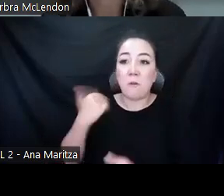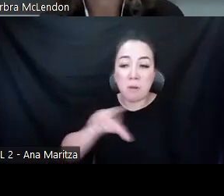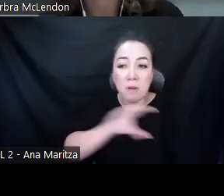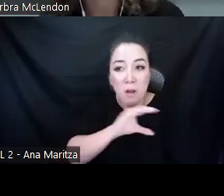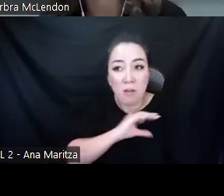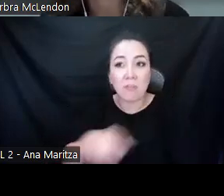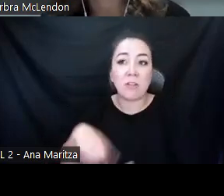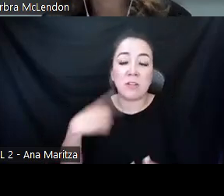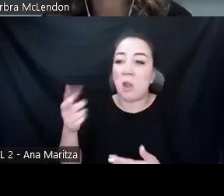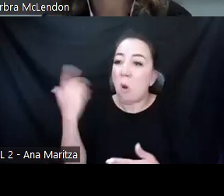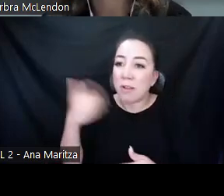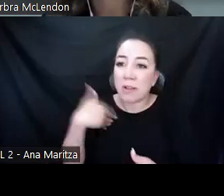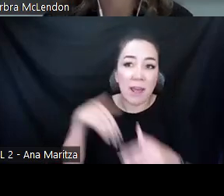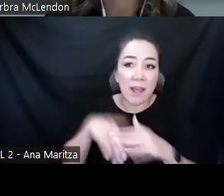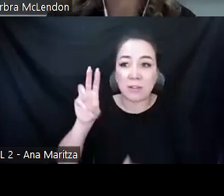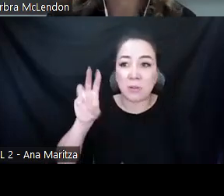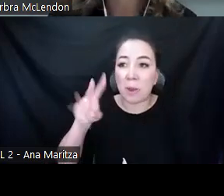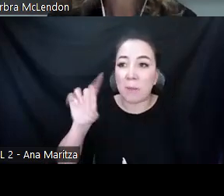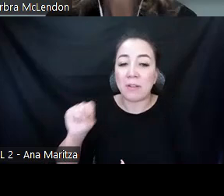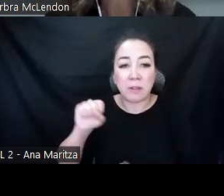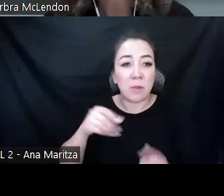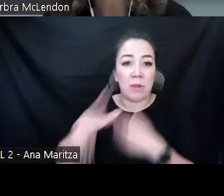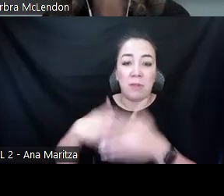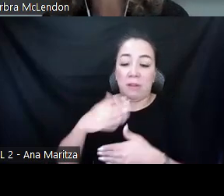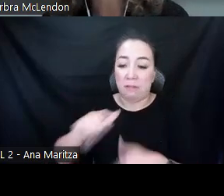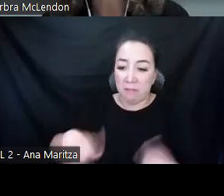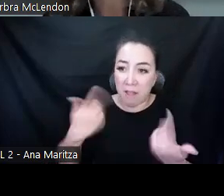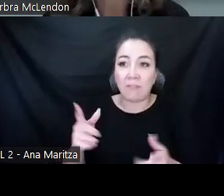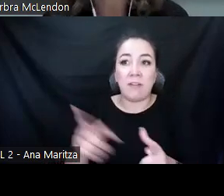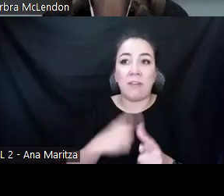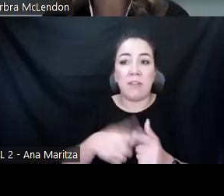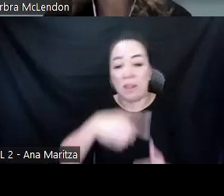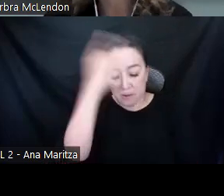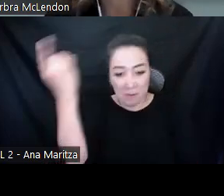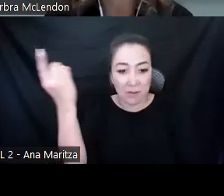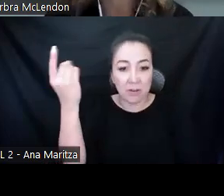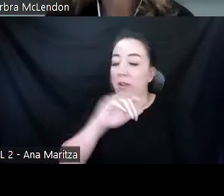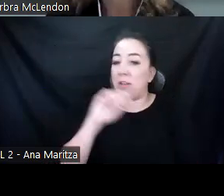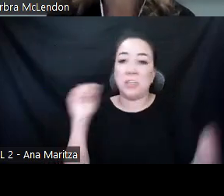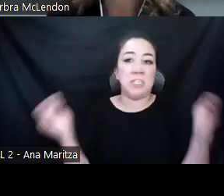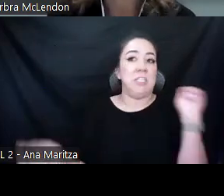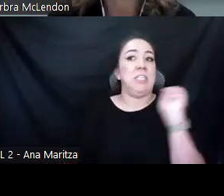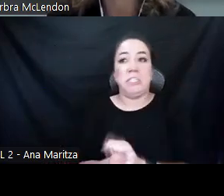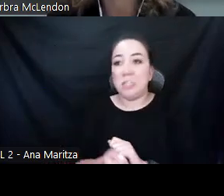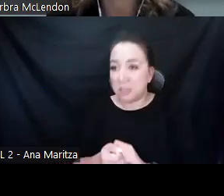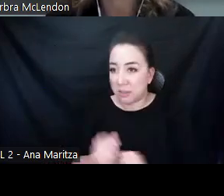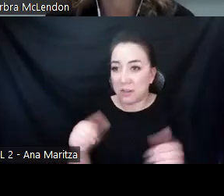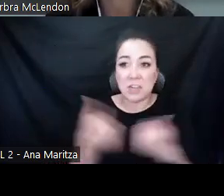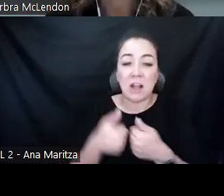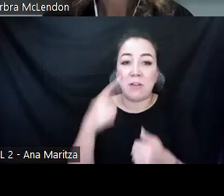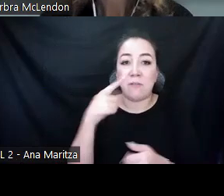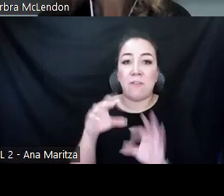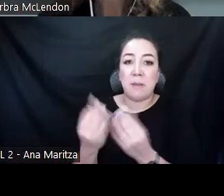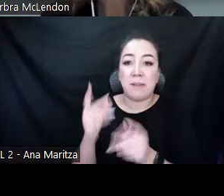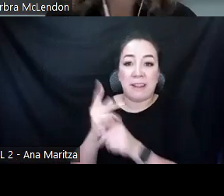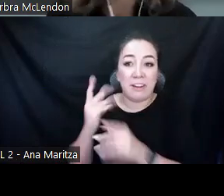have always had access to weapons throughout the course of their life, and then they get dementia, and all of a sudden the situation gets challenging for family